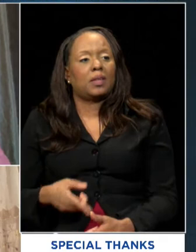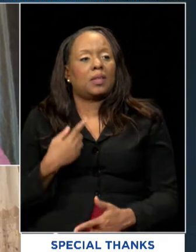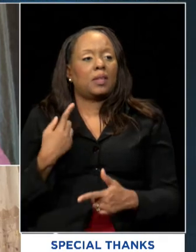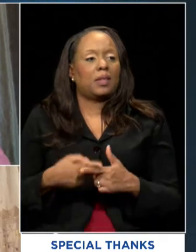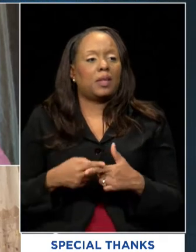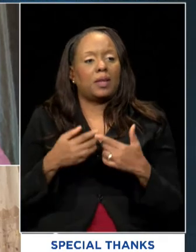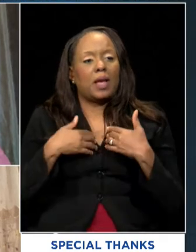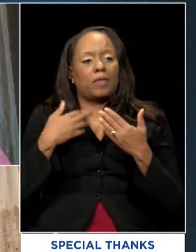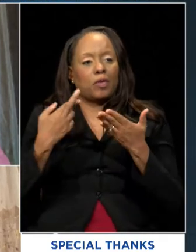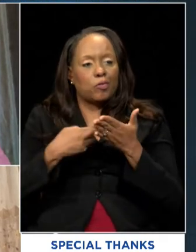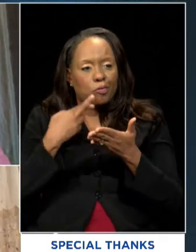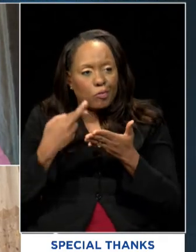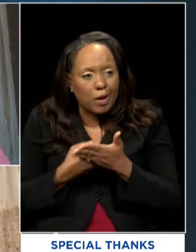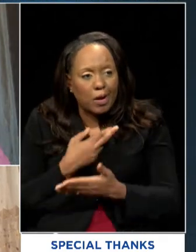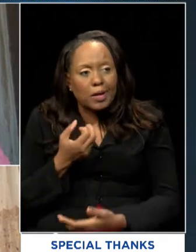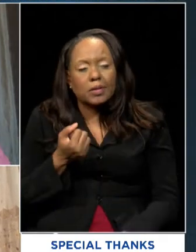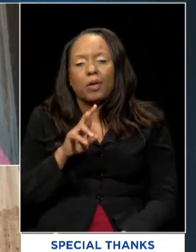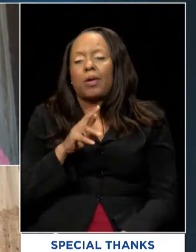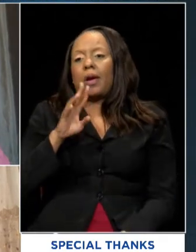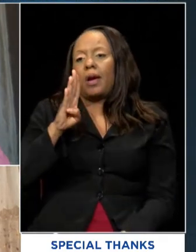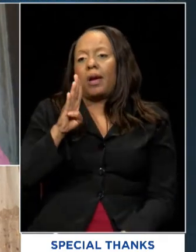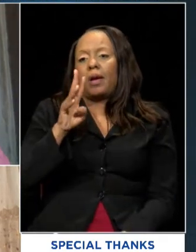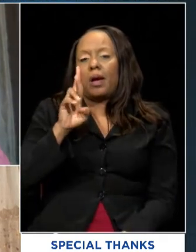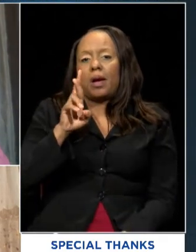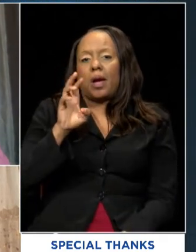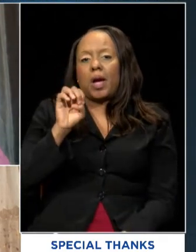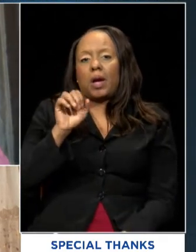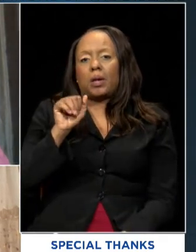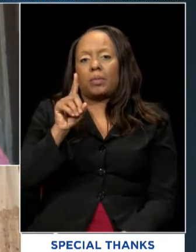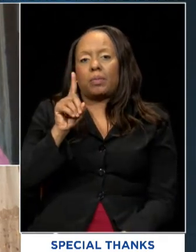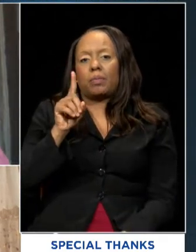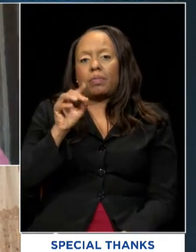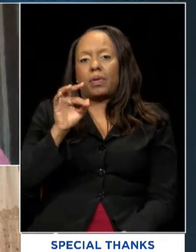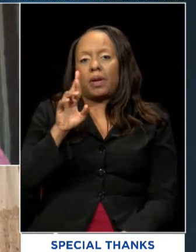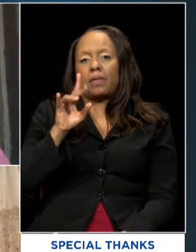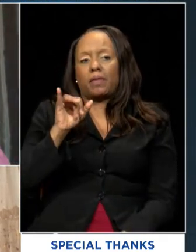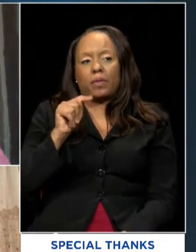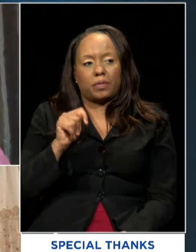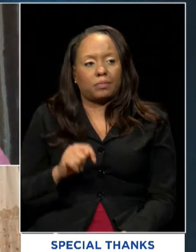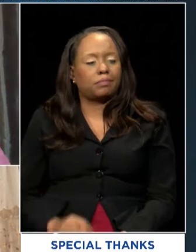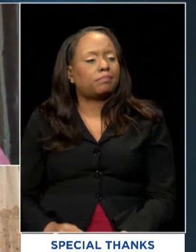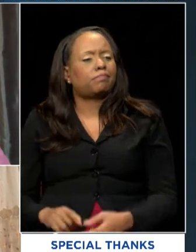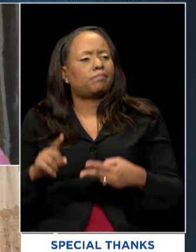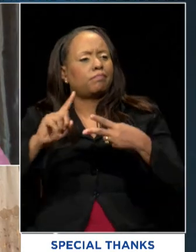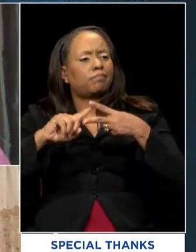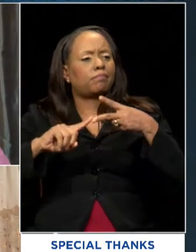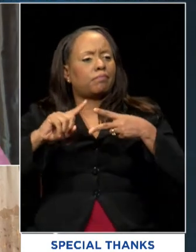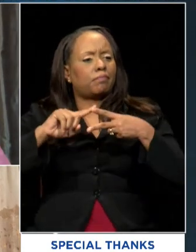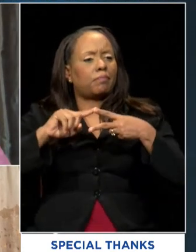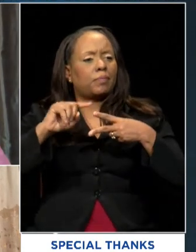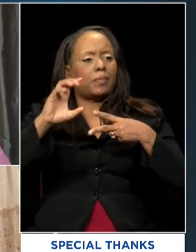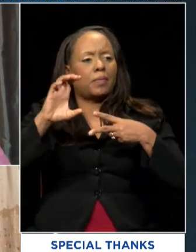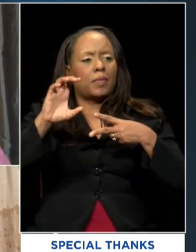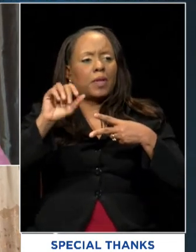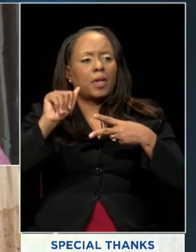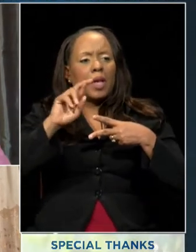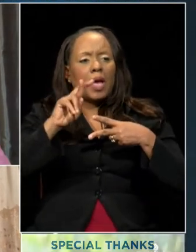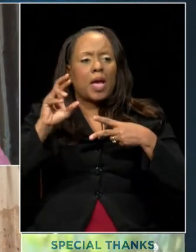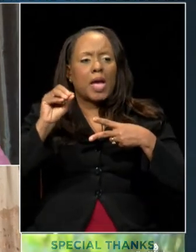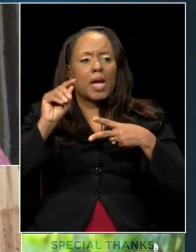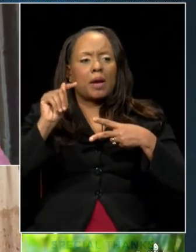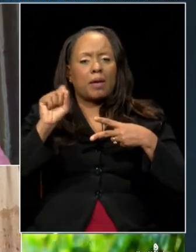or rice or whatever. Carrots and squash, aren't those also